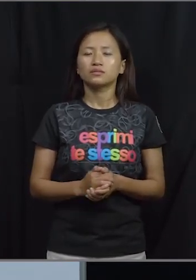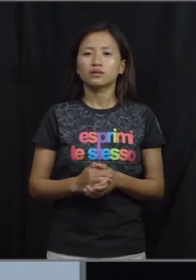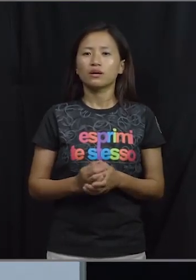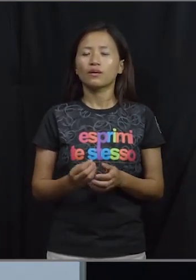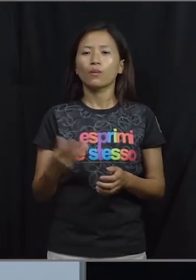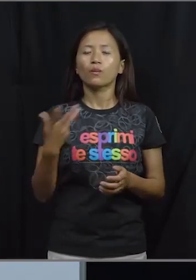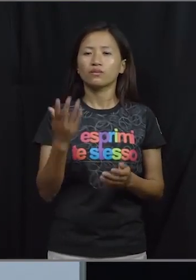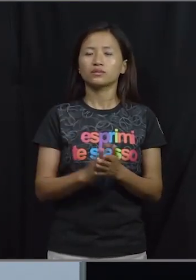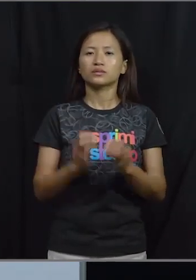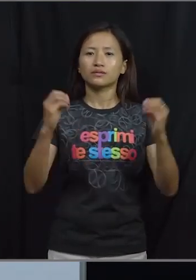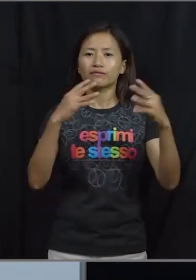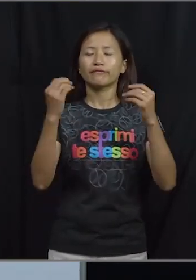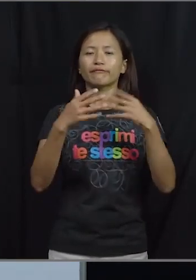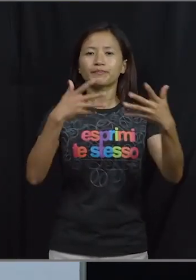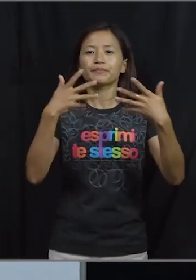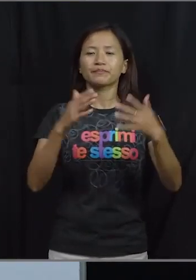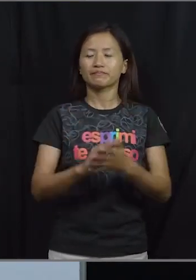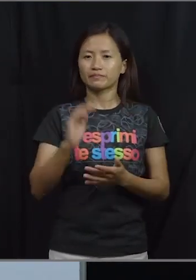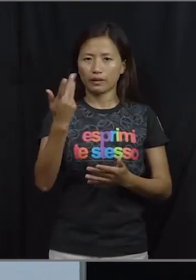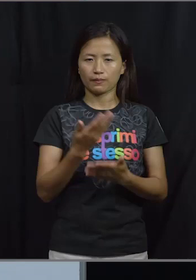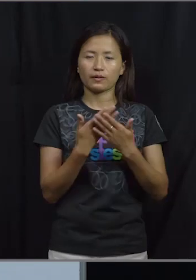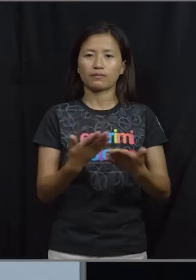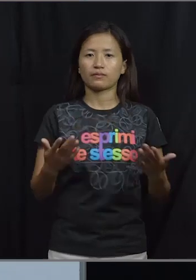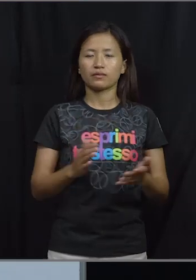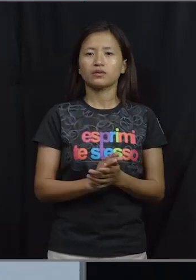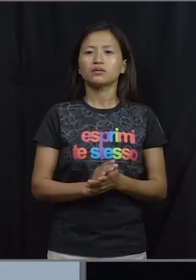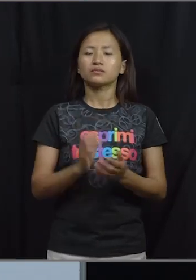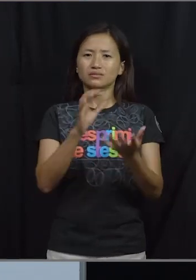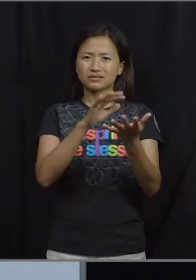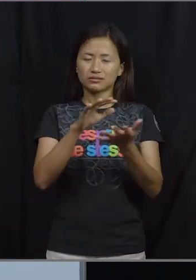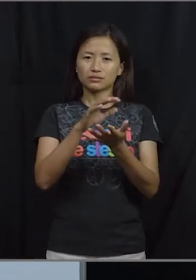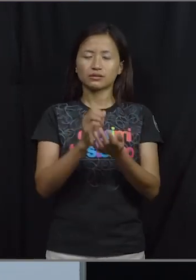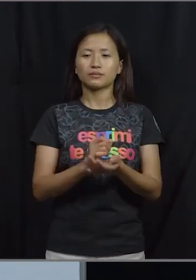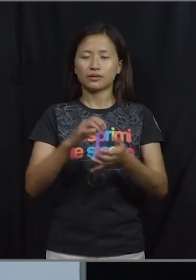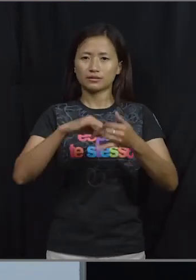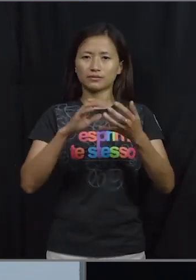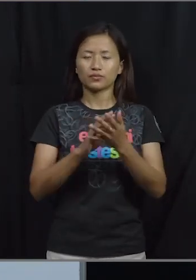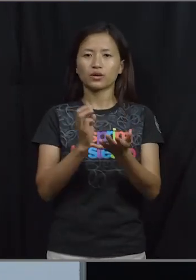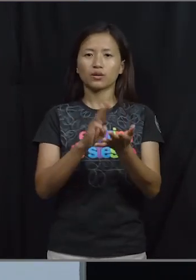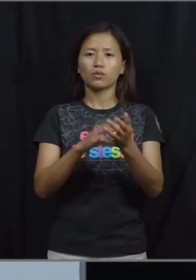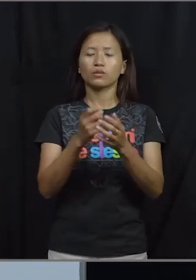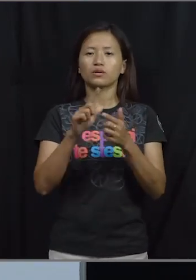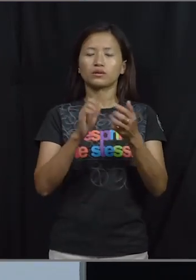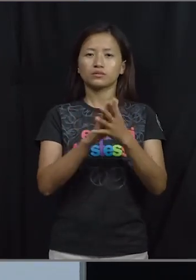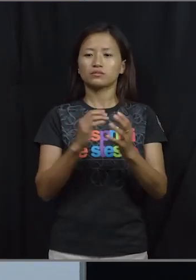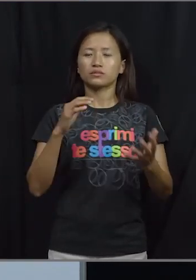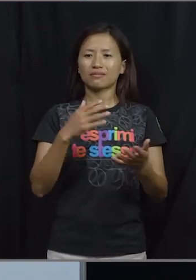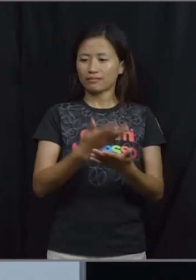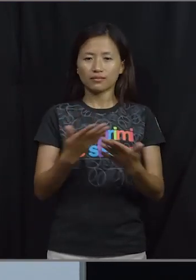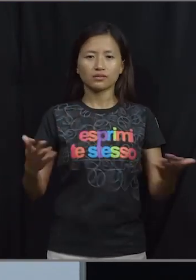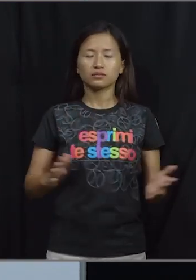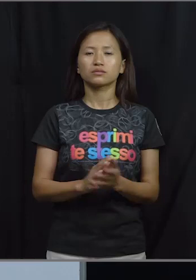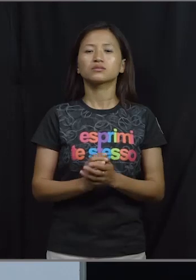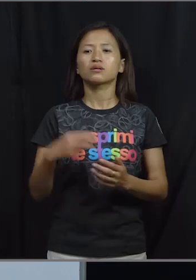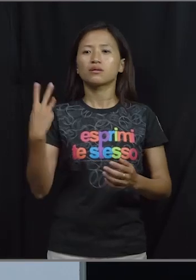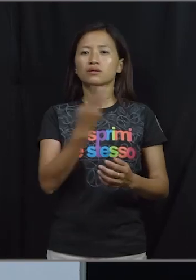is environment? Environment is something that shapes us or molds us, isn't it? That is the things around us, the